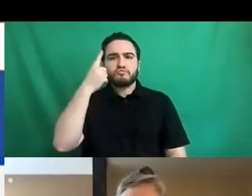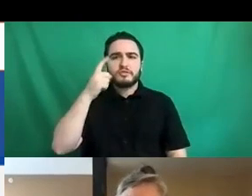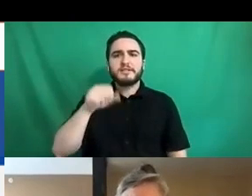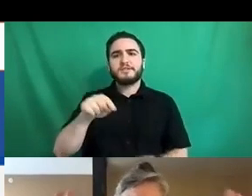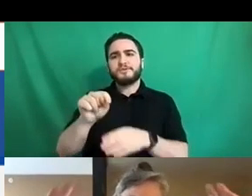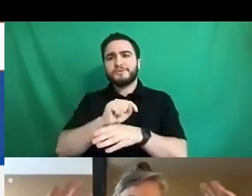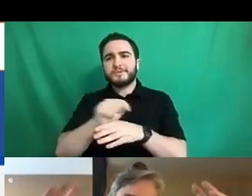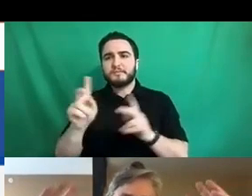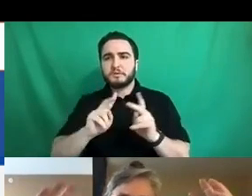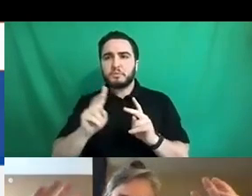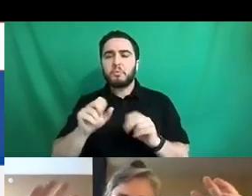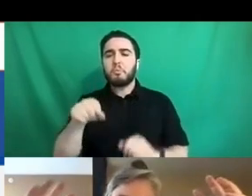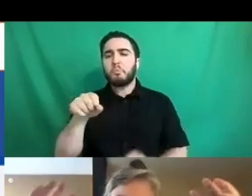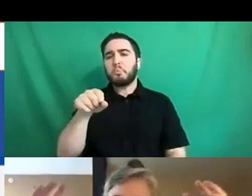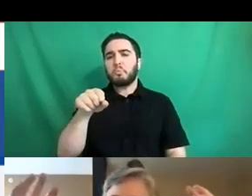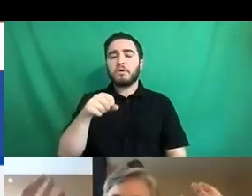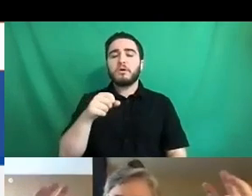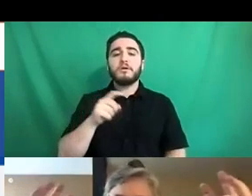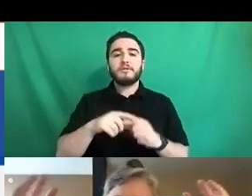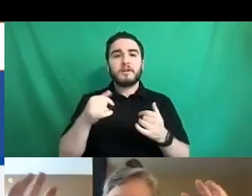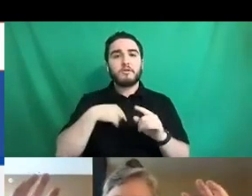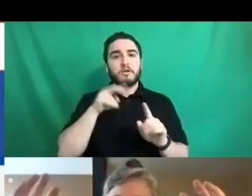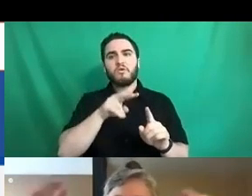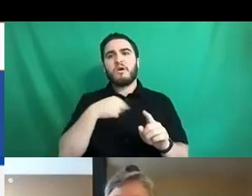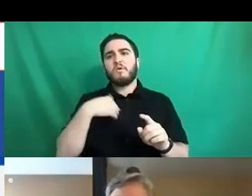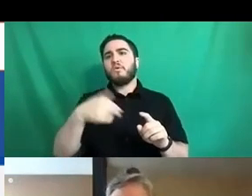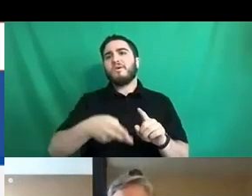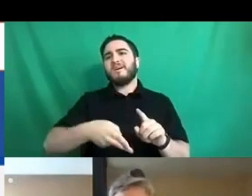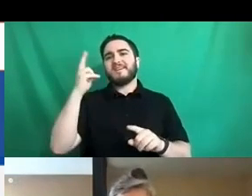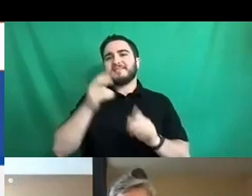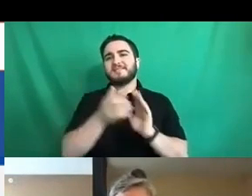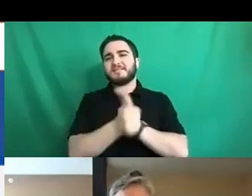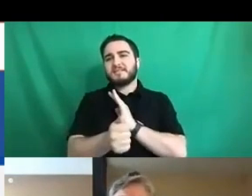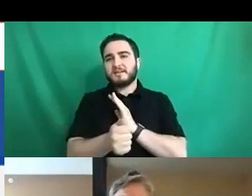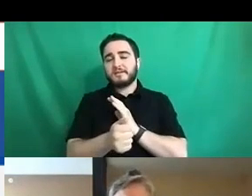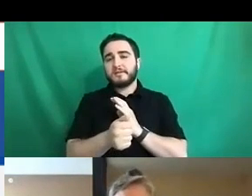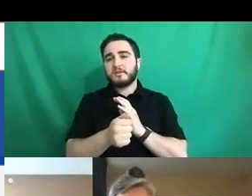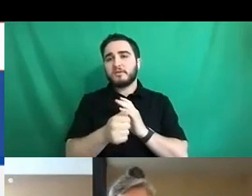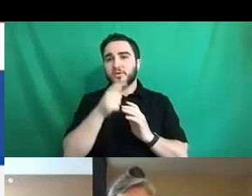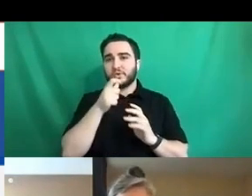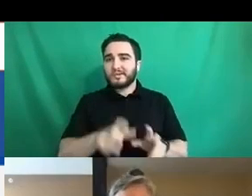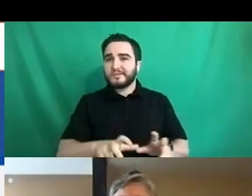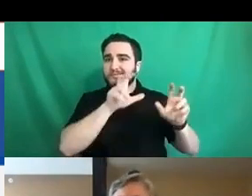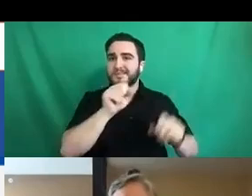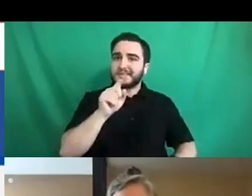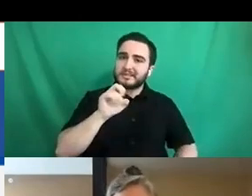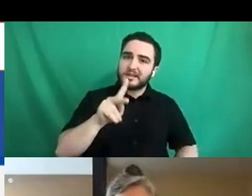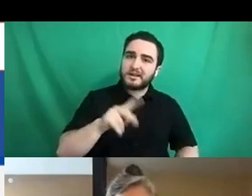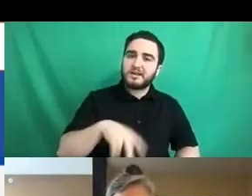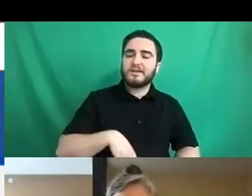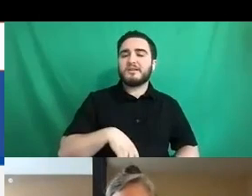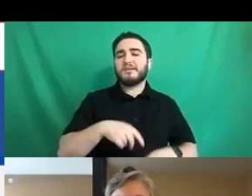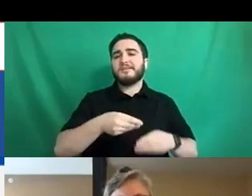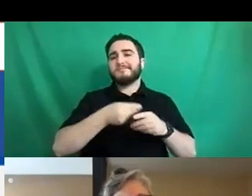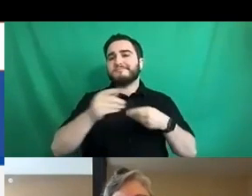people, but now you're talking about people who have a very high skill set, stocking and supplying and returning